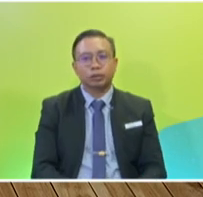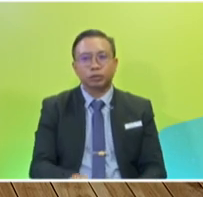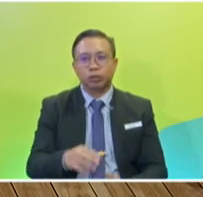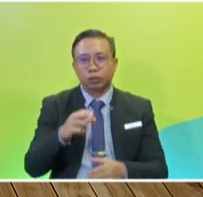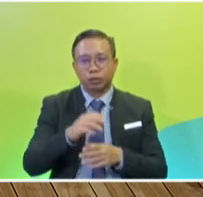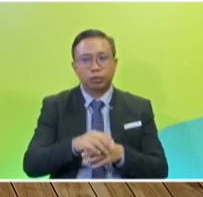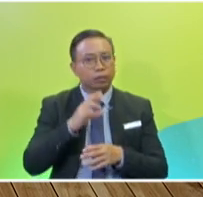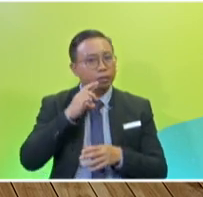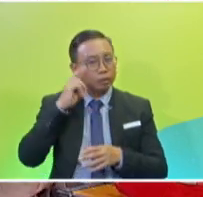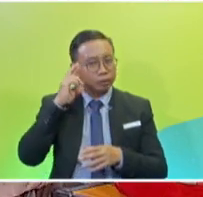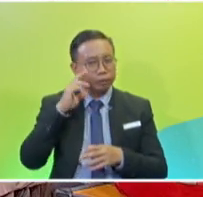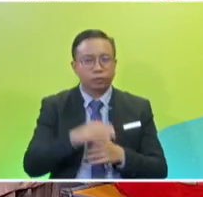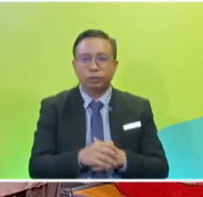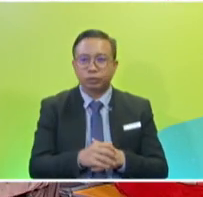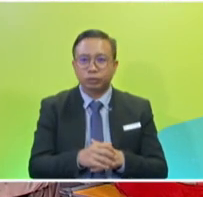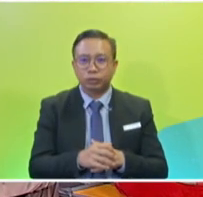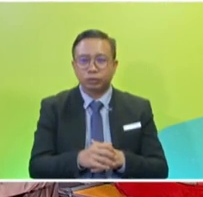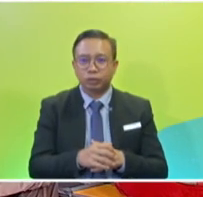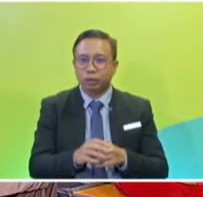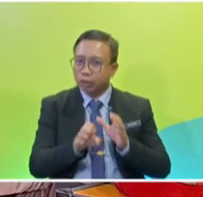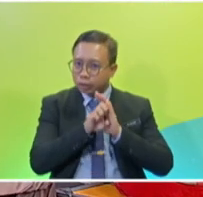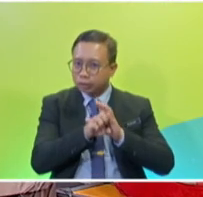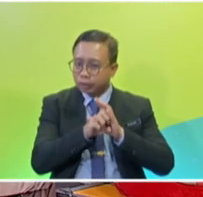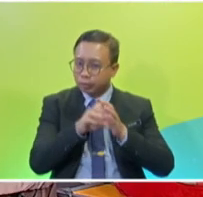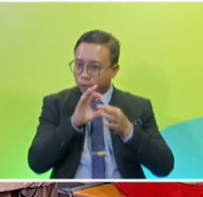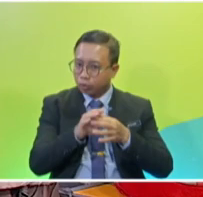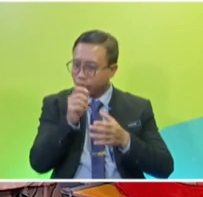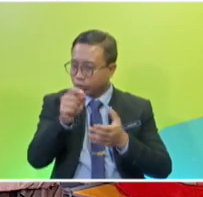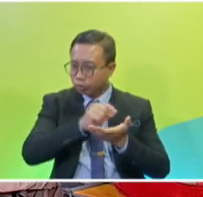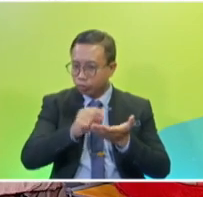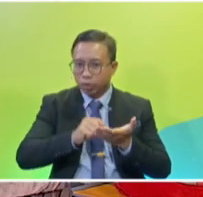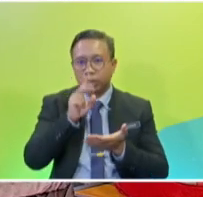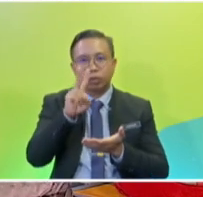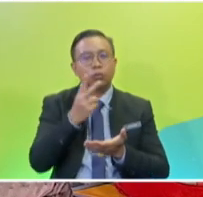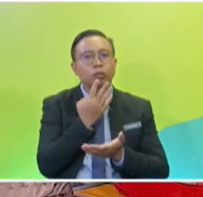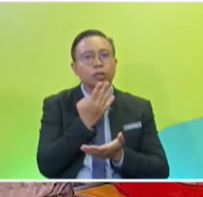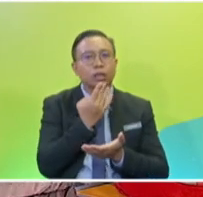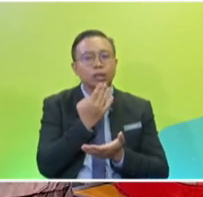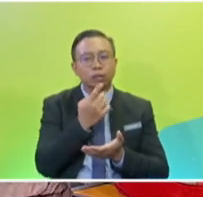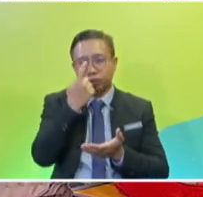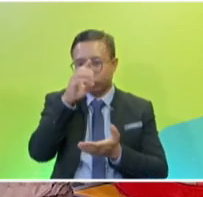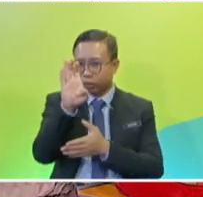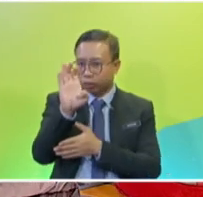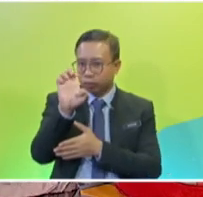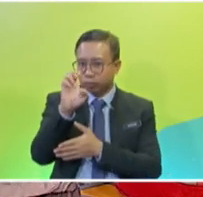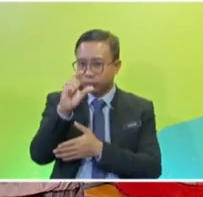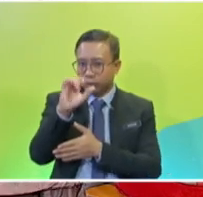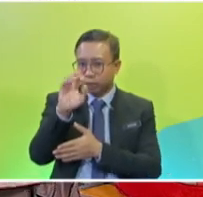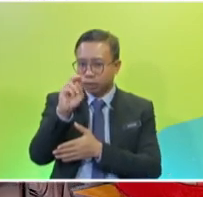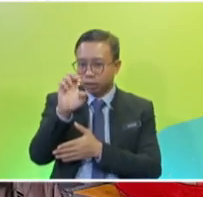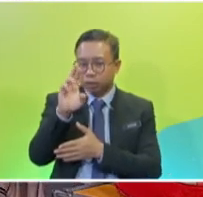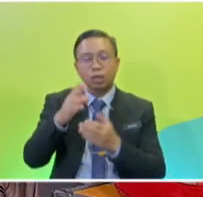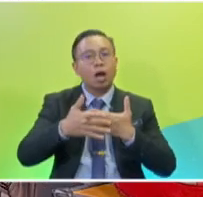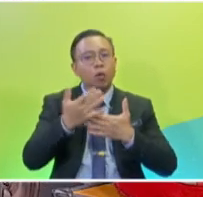creating videos, don't you? So this is an example of what you write with two colors for beginners. So first color is white. It's